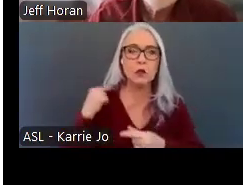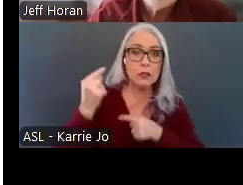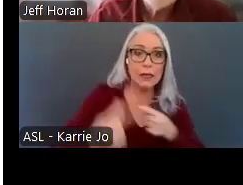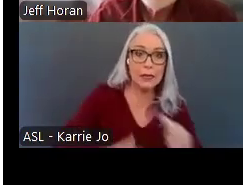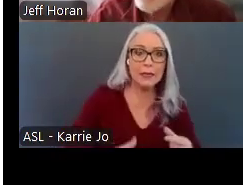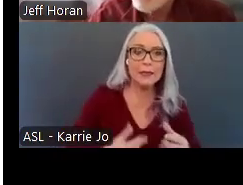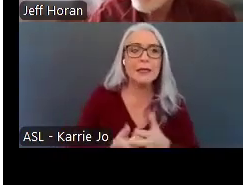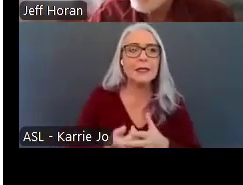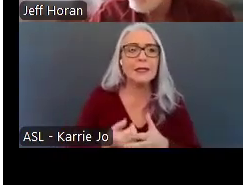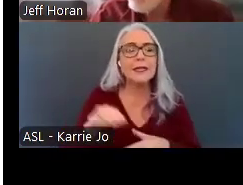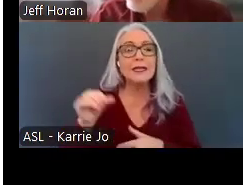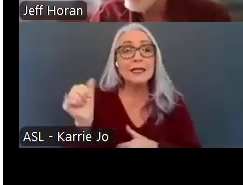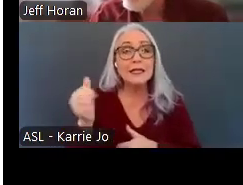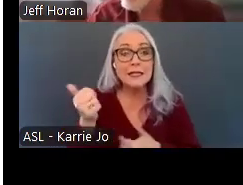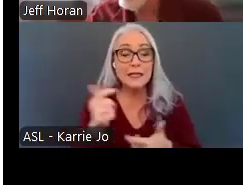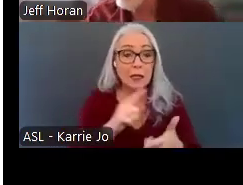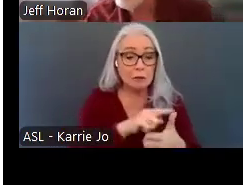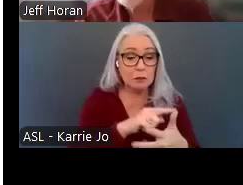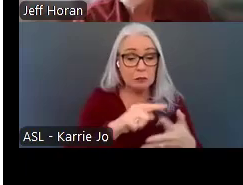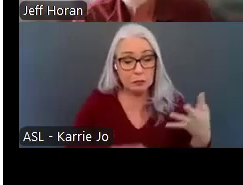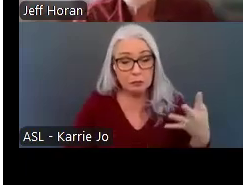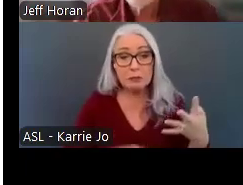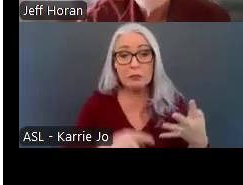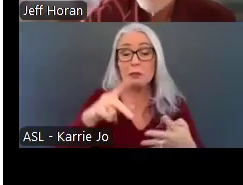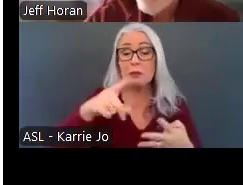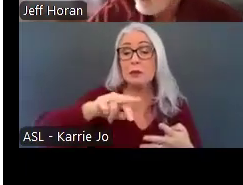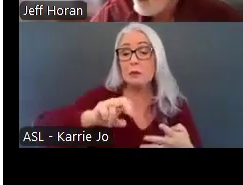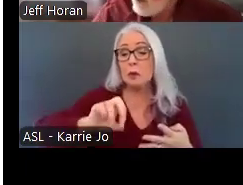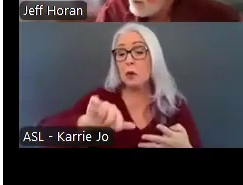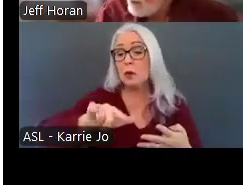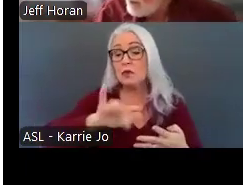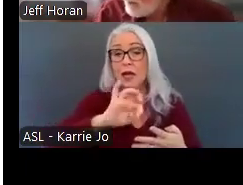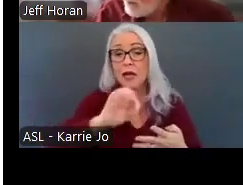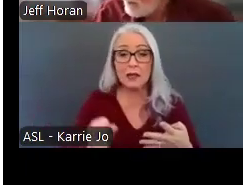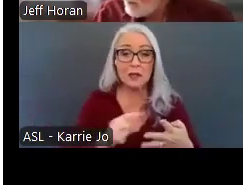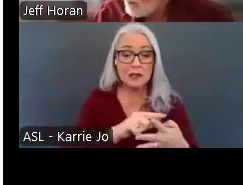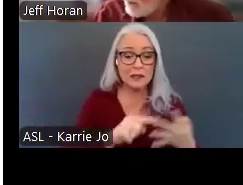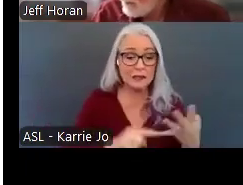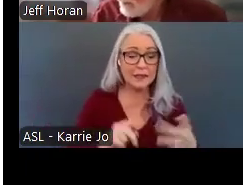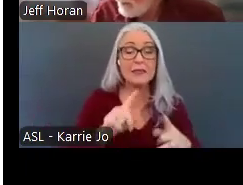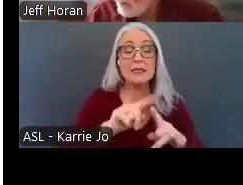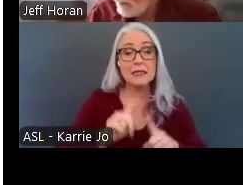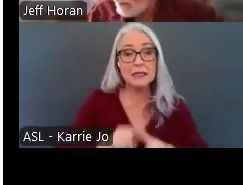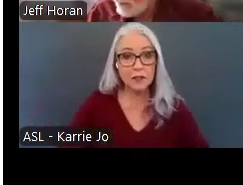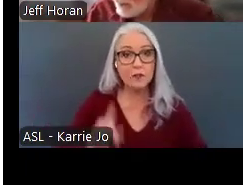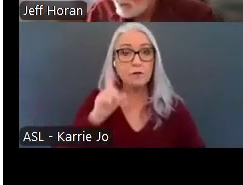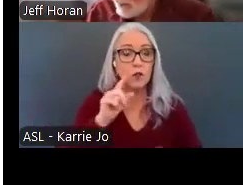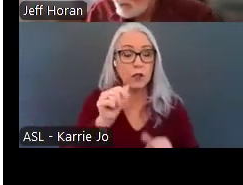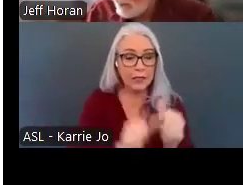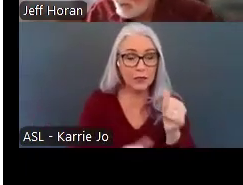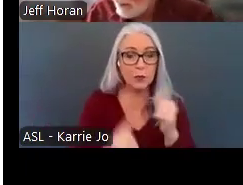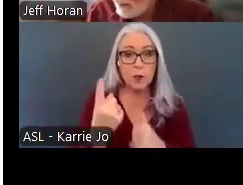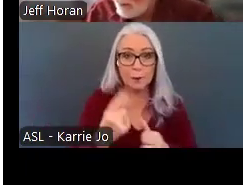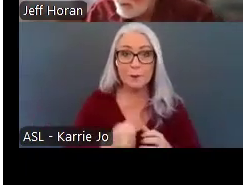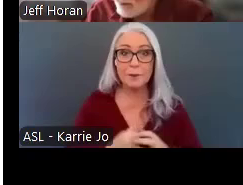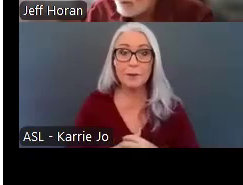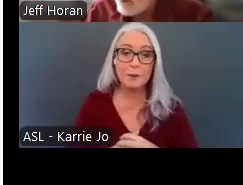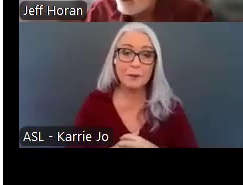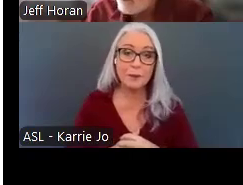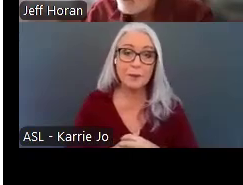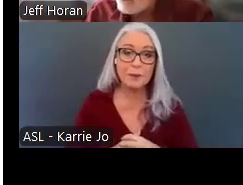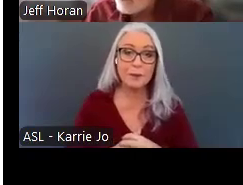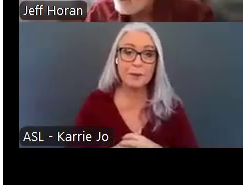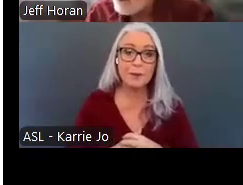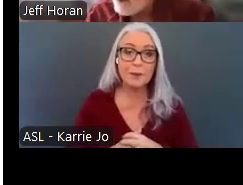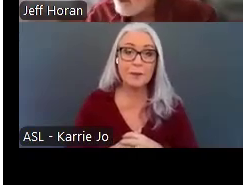mini profiles. We have a section on genetics, seed transfer, and forest health for each one of these. And the idea